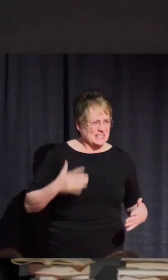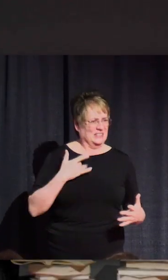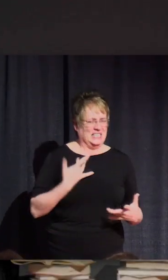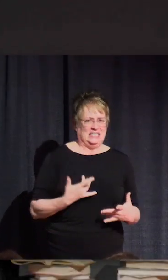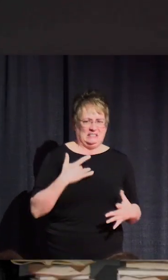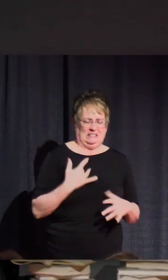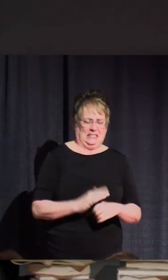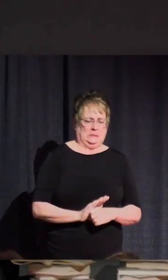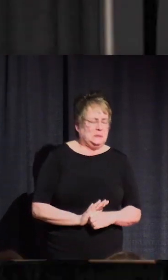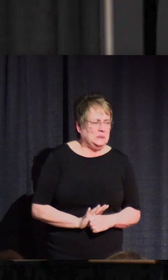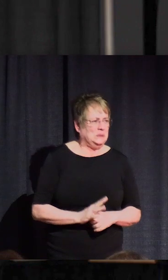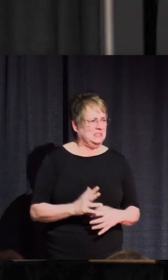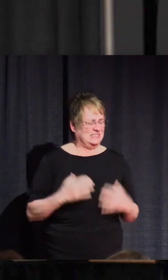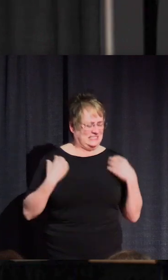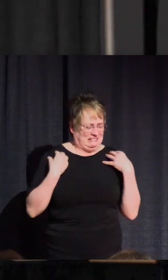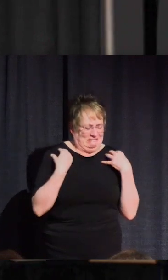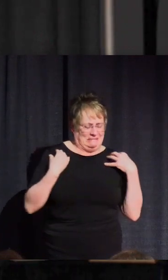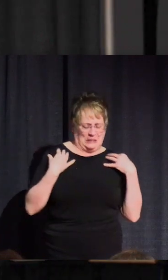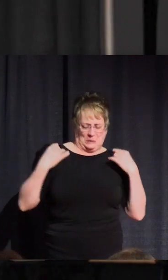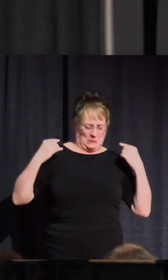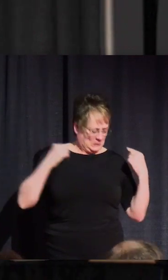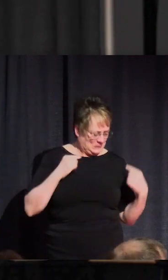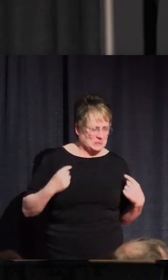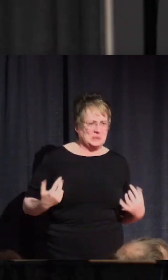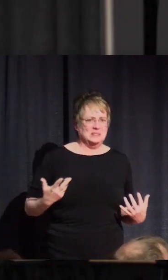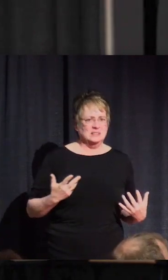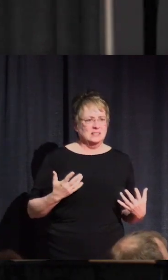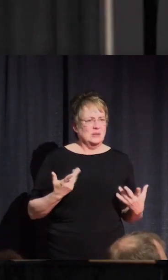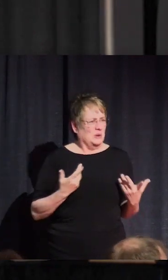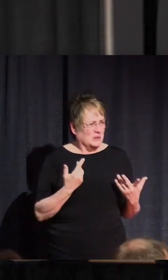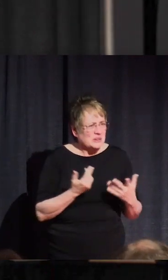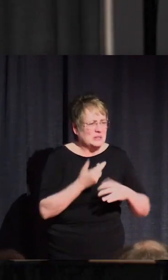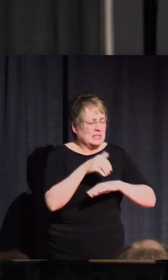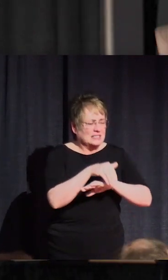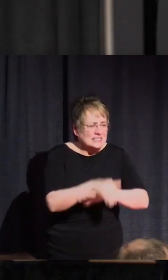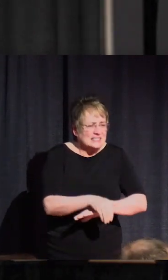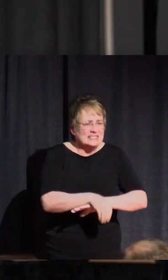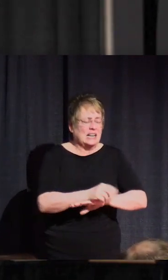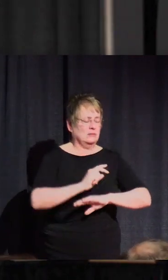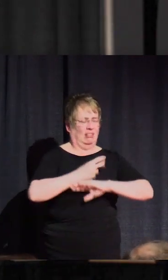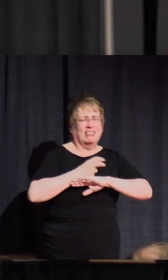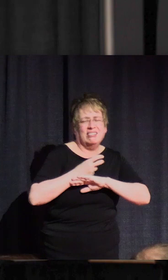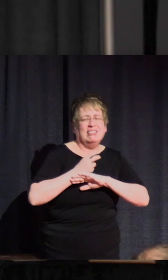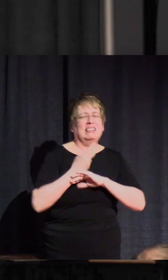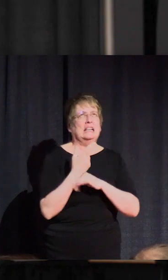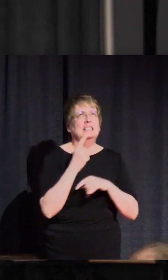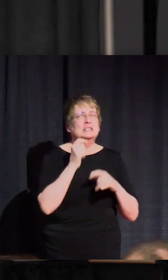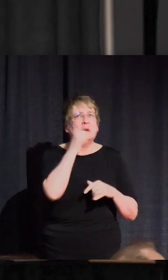of tension, perhaps a little physical pain, or evenings with some insomnia, thinking about all those